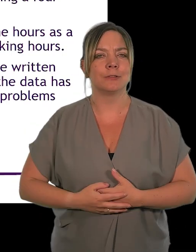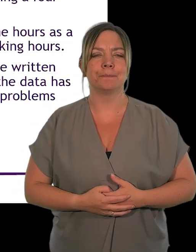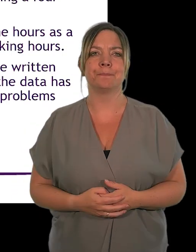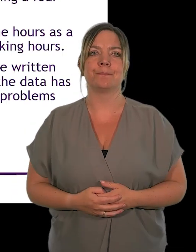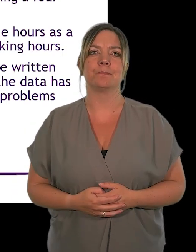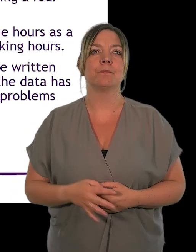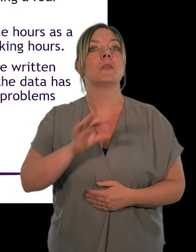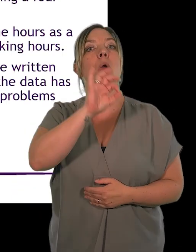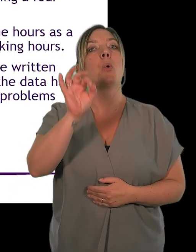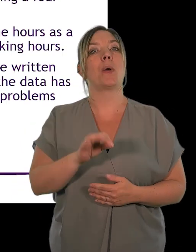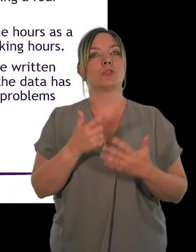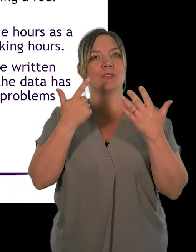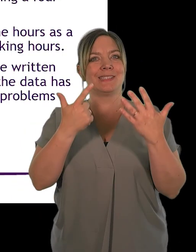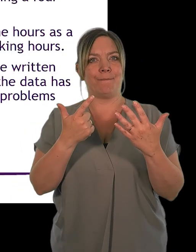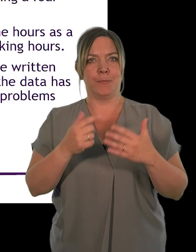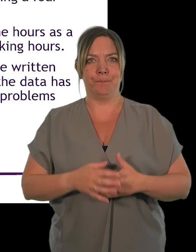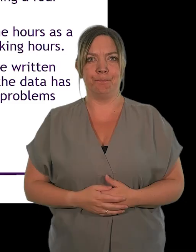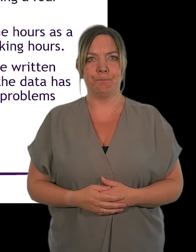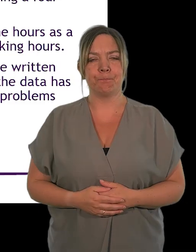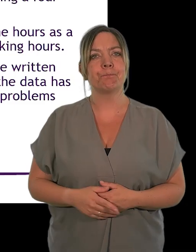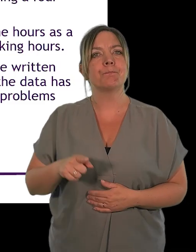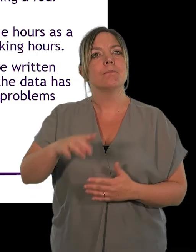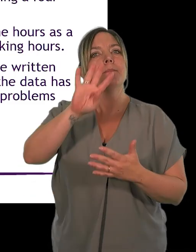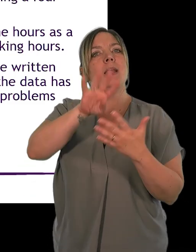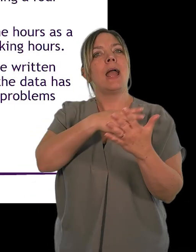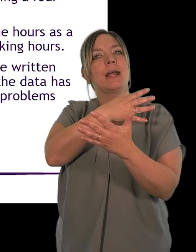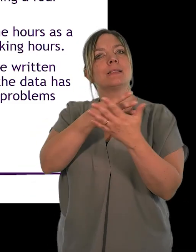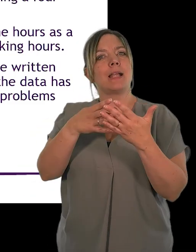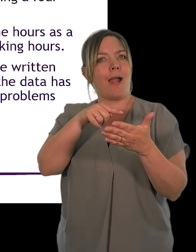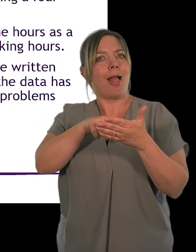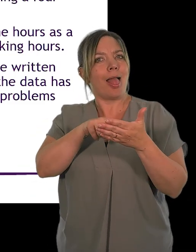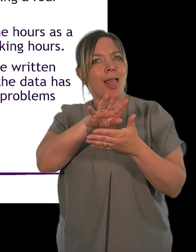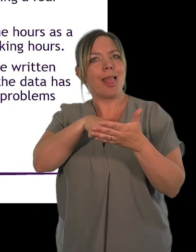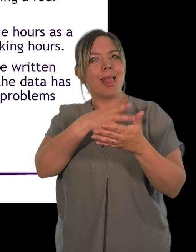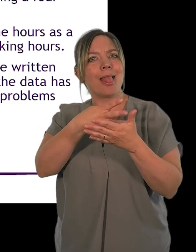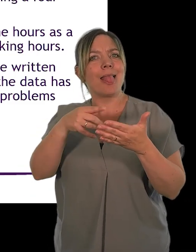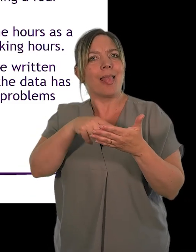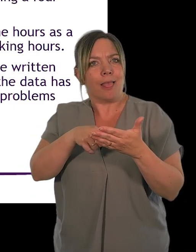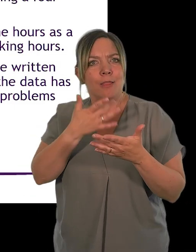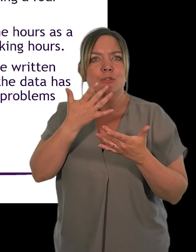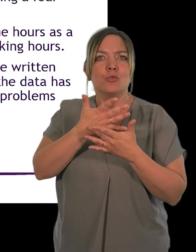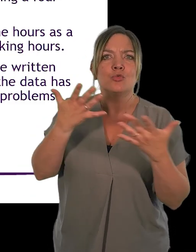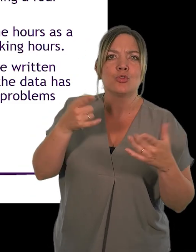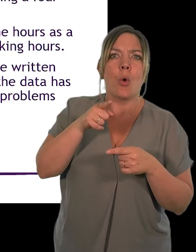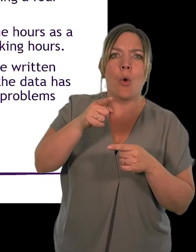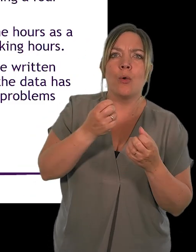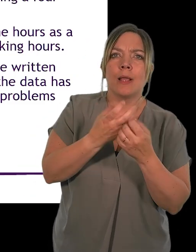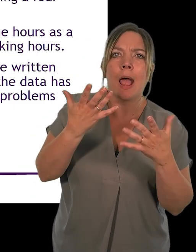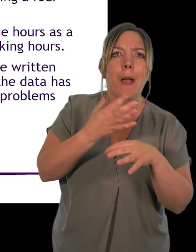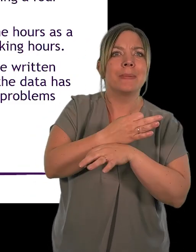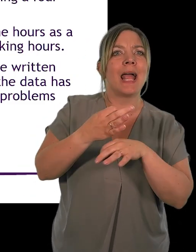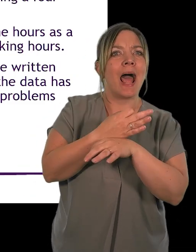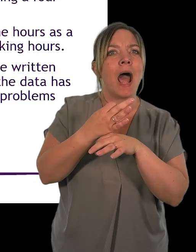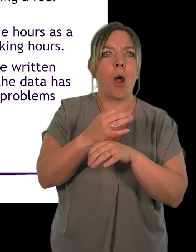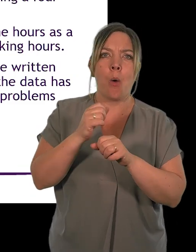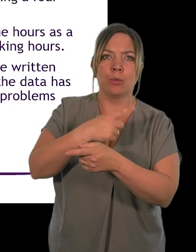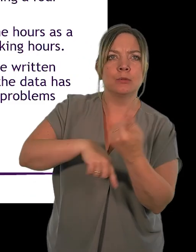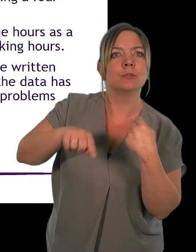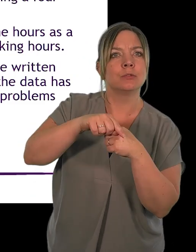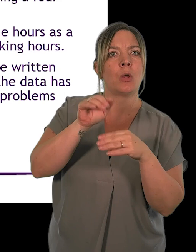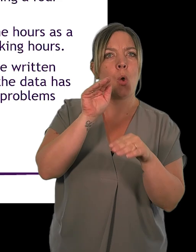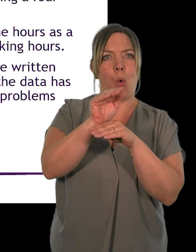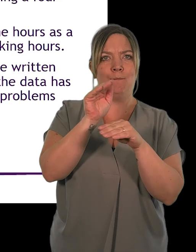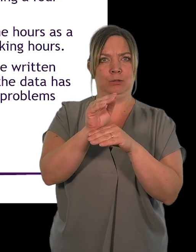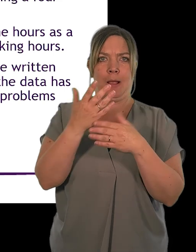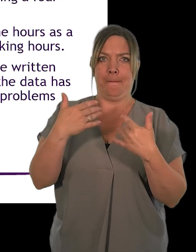for one of Company X's clients, Blue Mountain Patisserie. Your task is